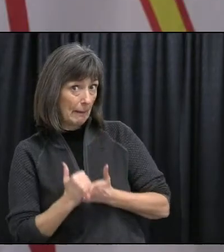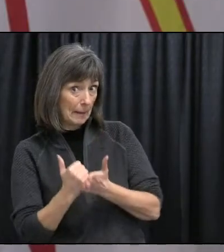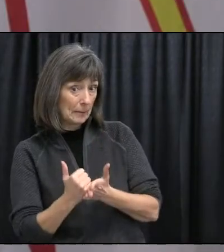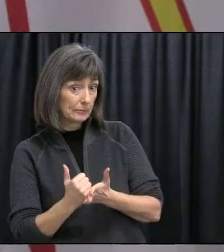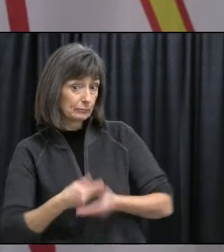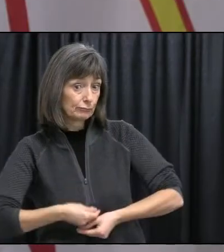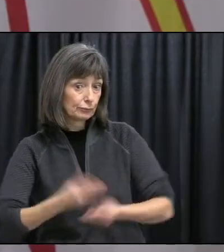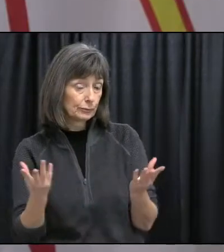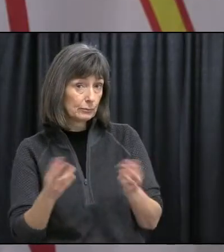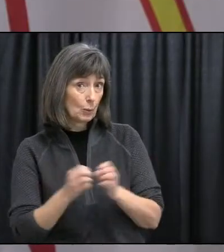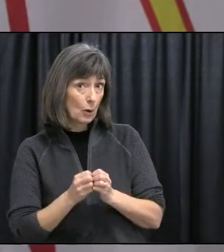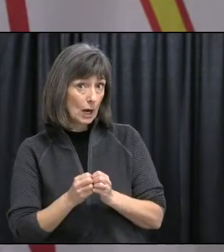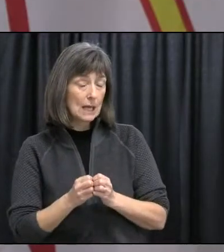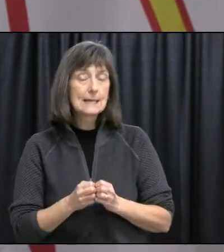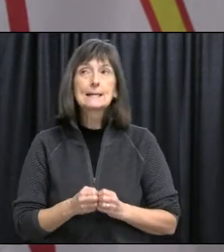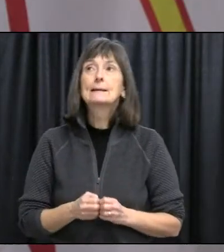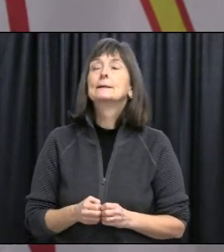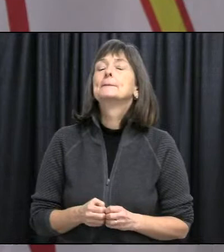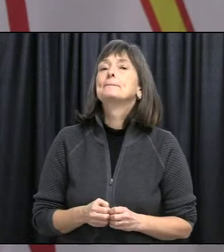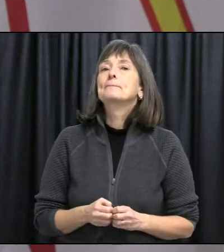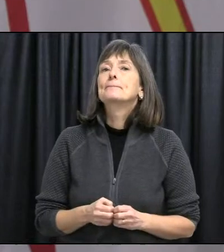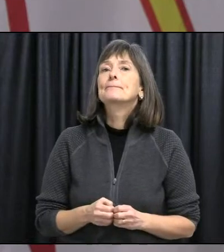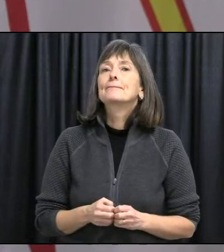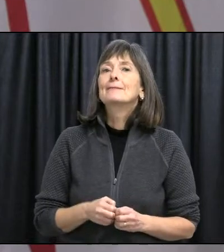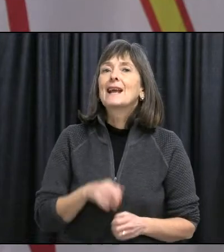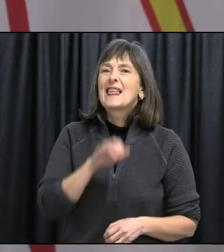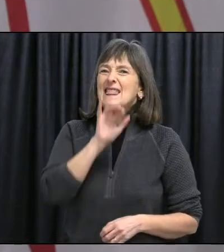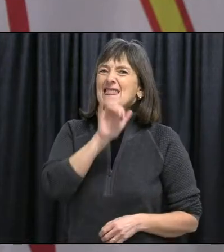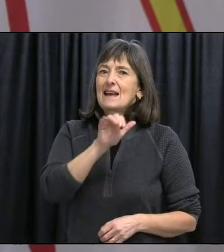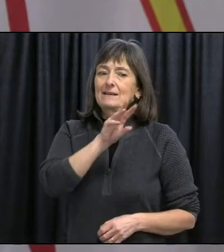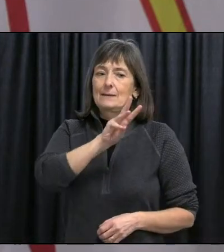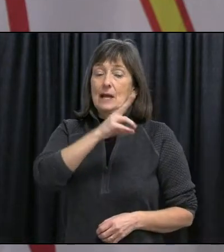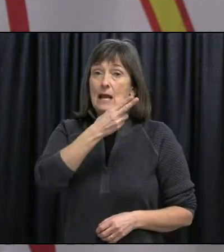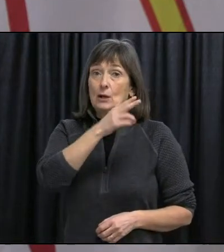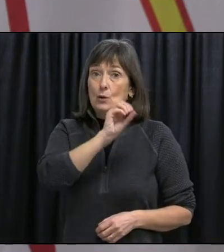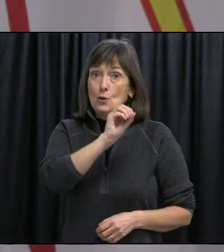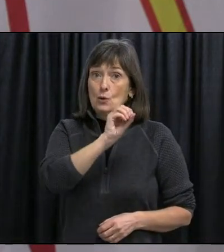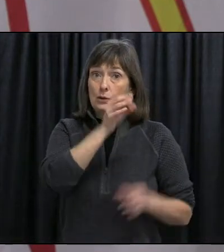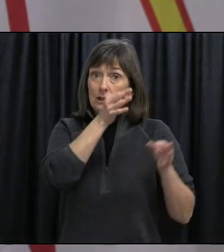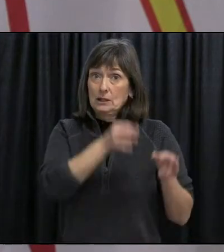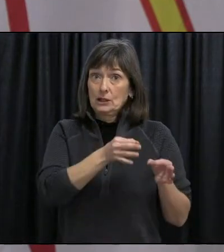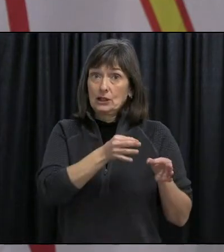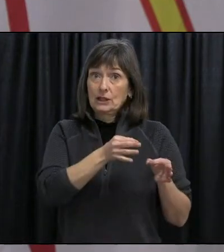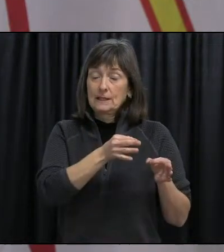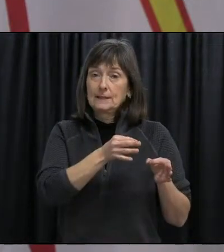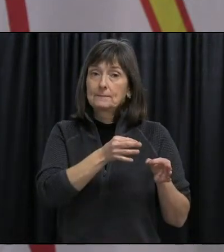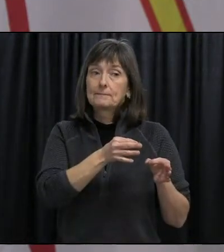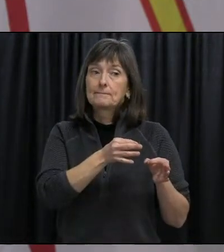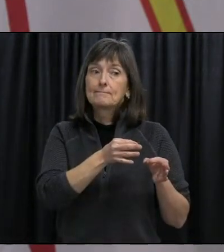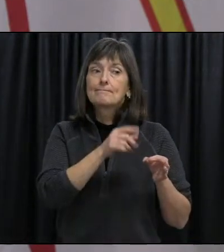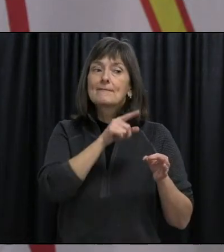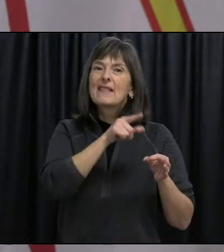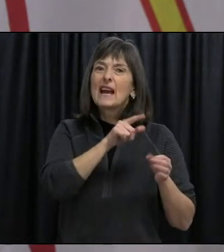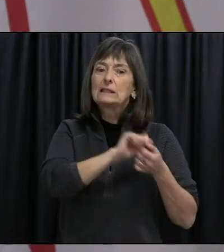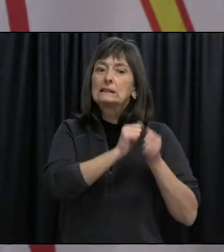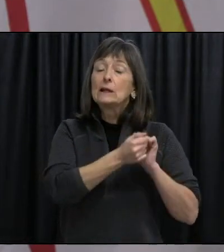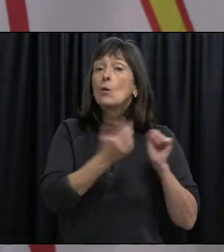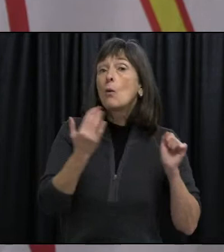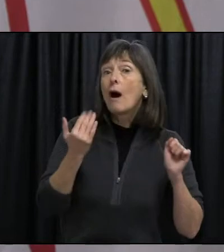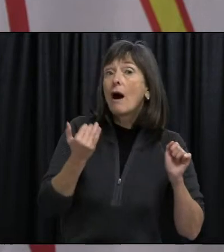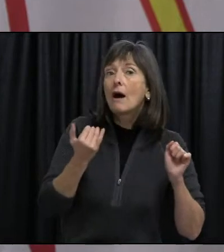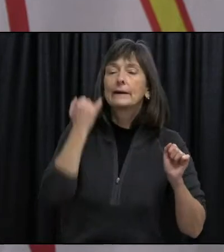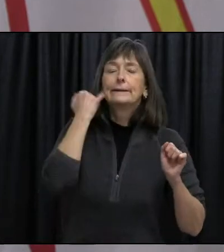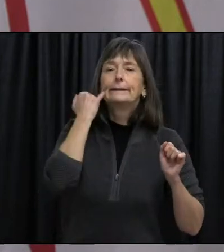certainly that was instituted for, in the setting of limited